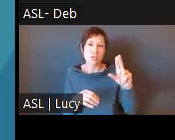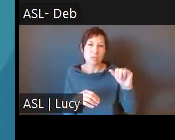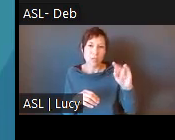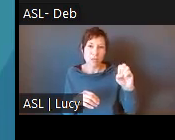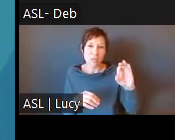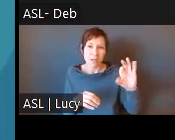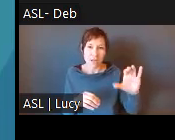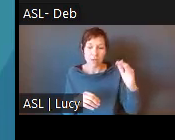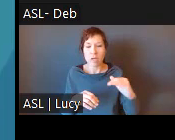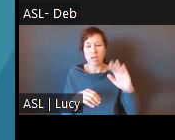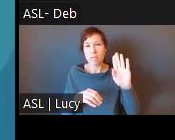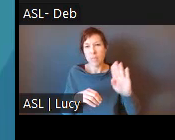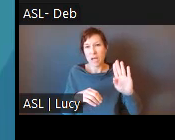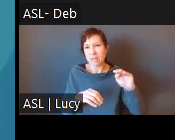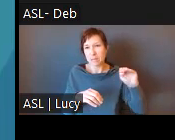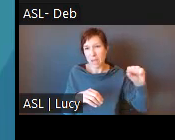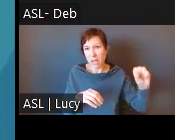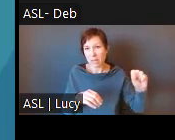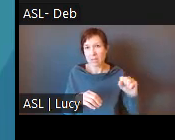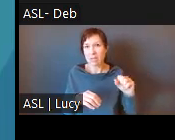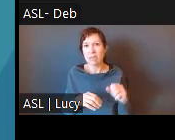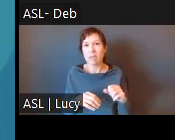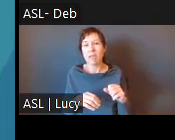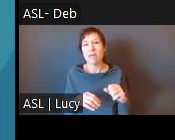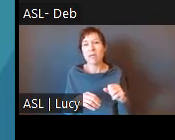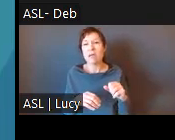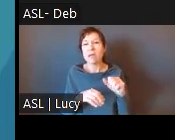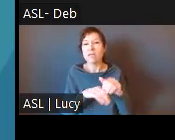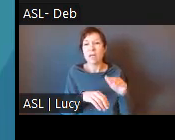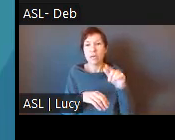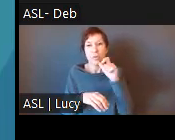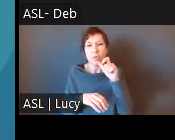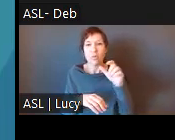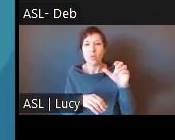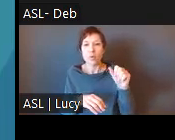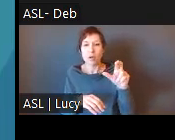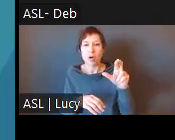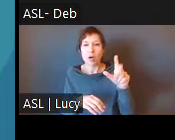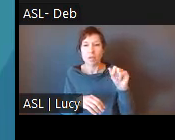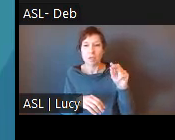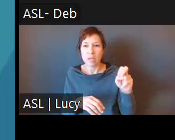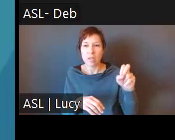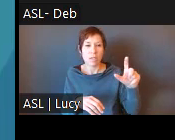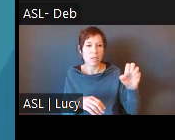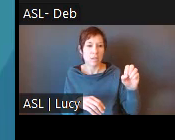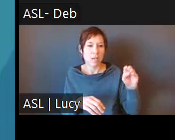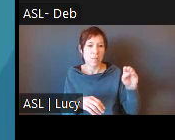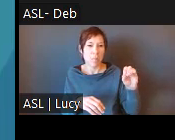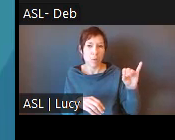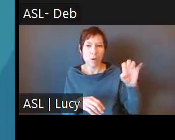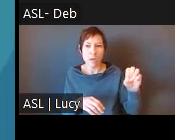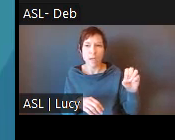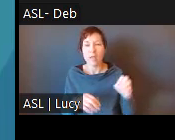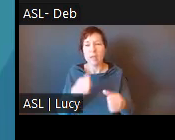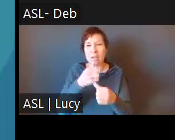Massachusetts, to the attention of Carleen Lemoyne, who is our Deputy Director of Environmental Justice for